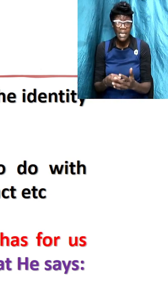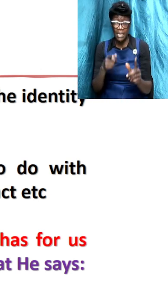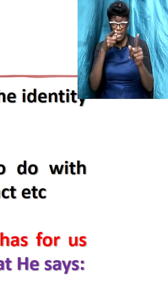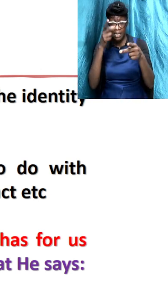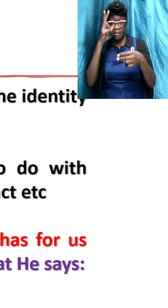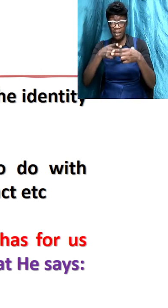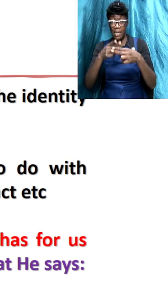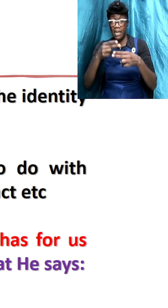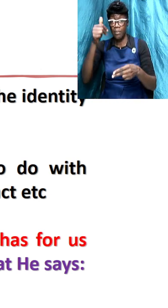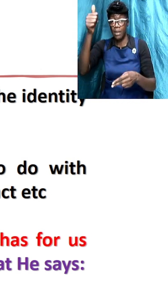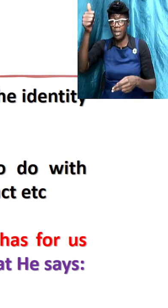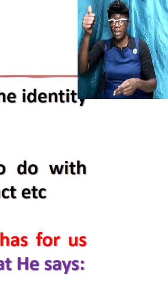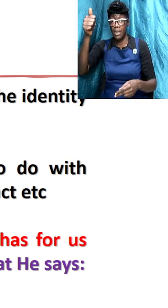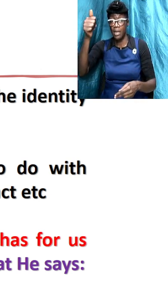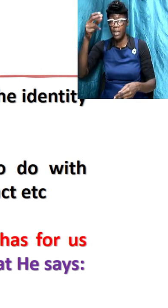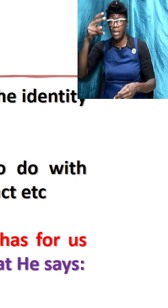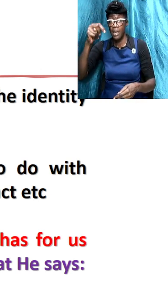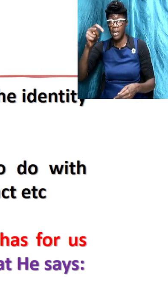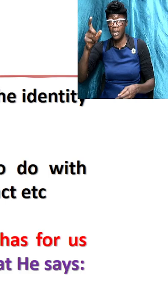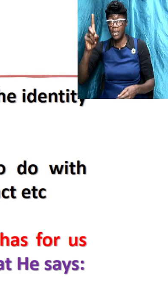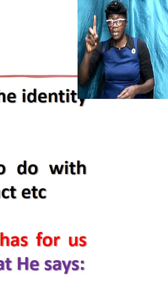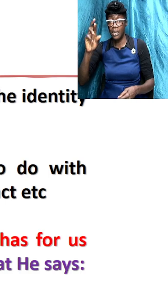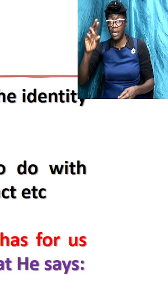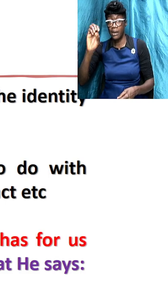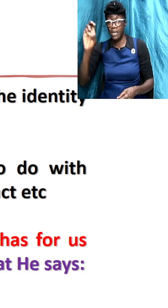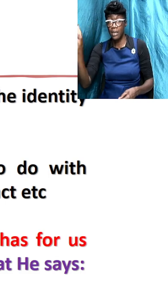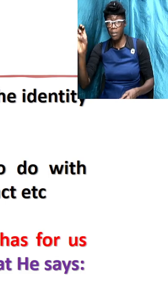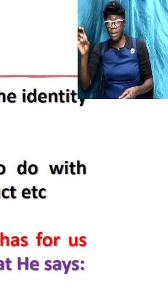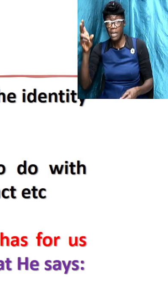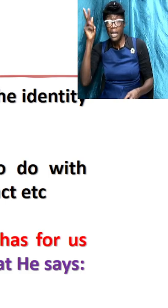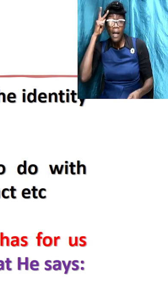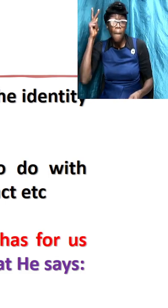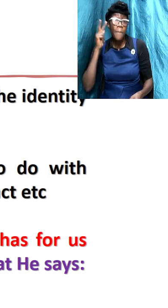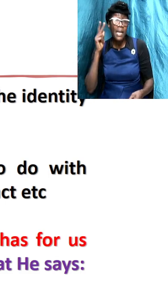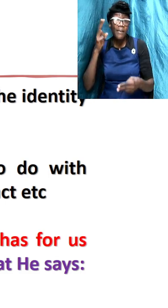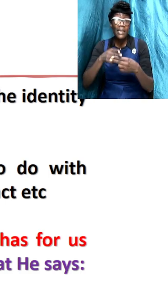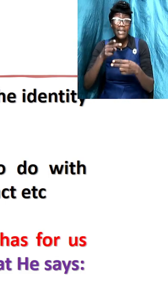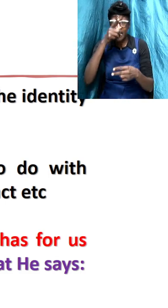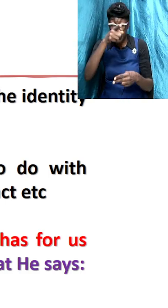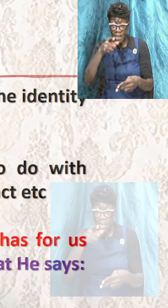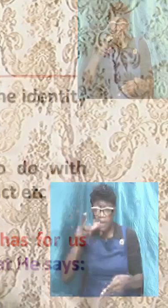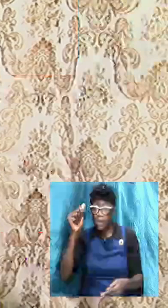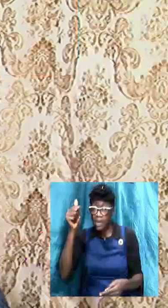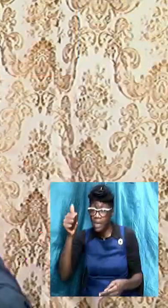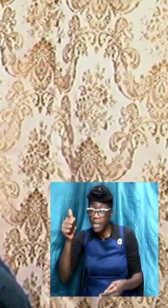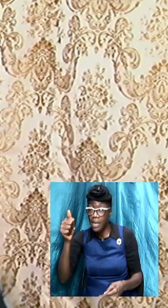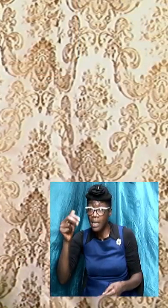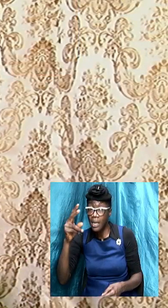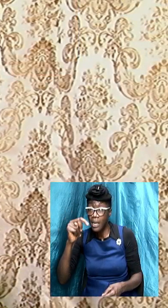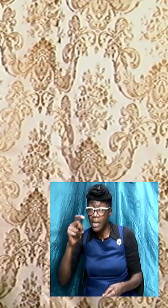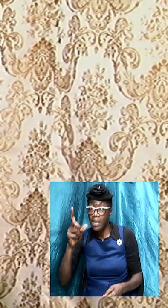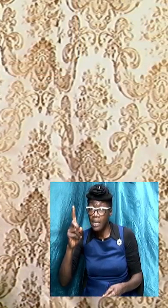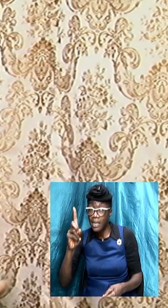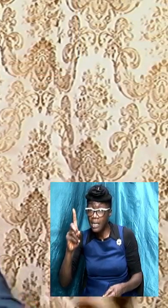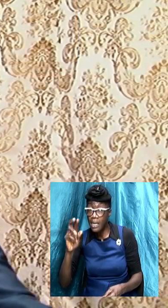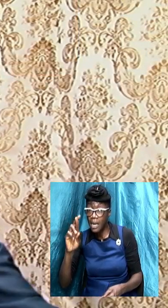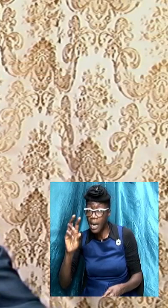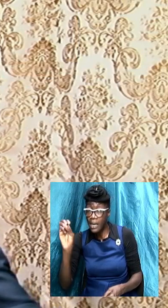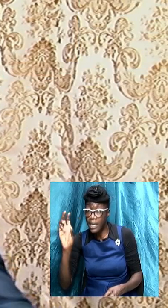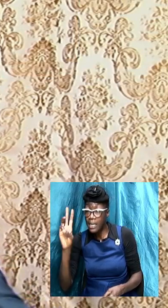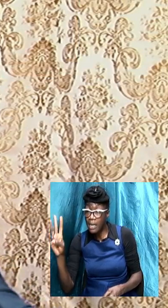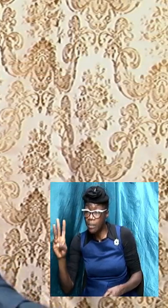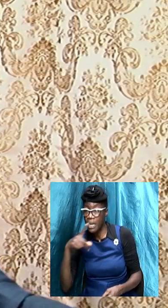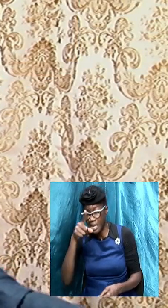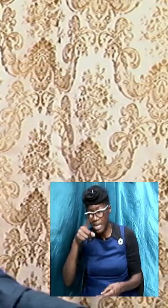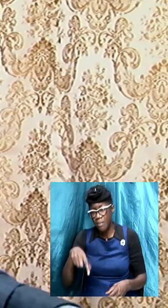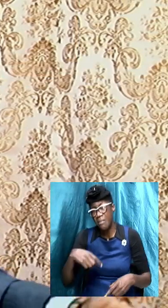Andrew, because my parents named me Andrew. In other words, my identity, I can go around